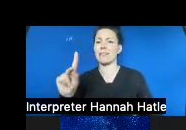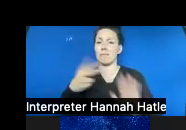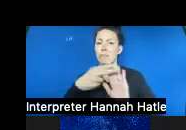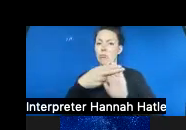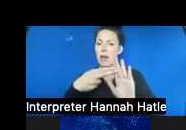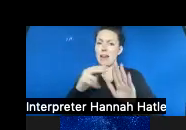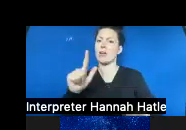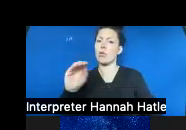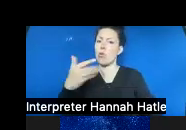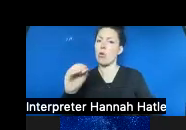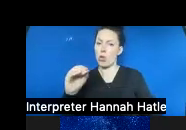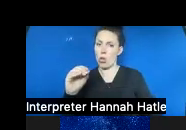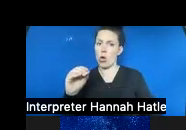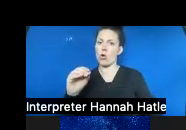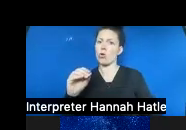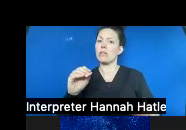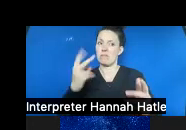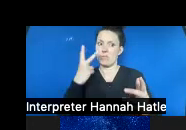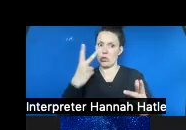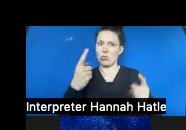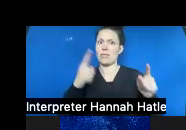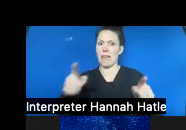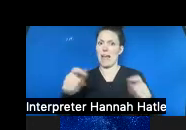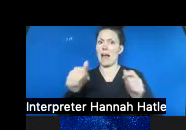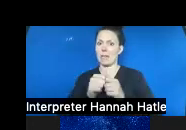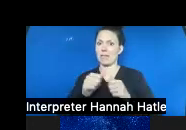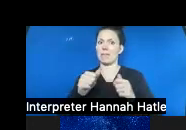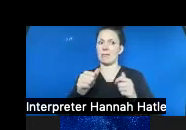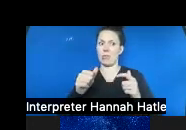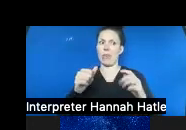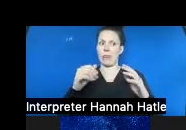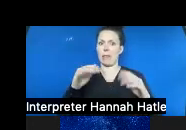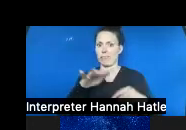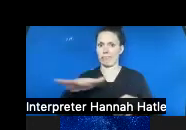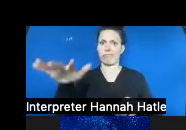that is noticeable on the street by other traffickers and buyers. They know